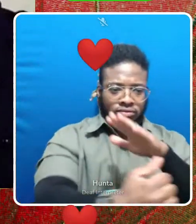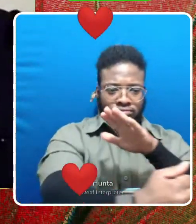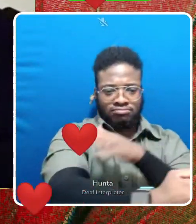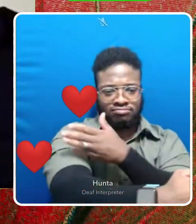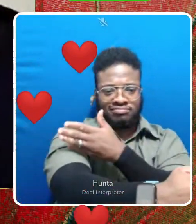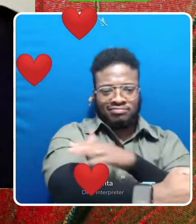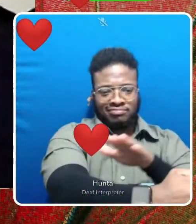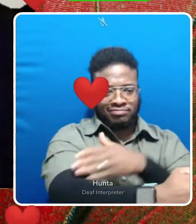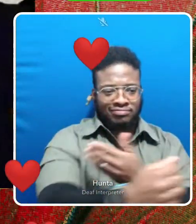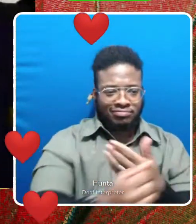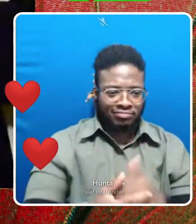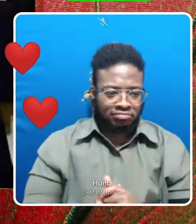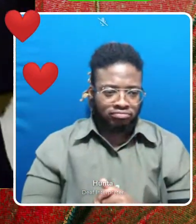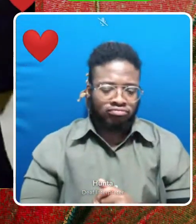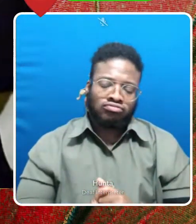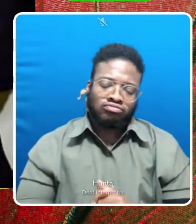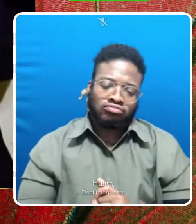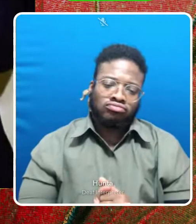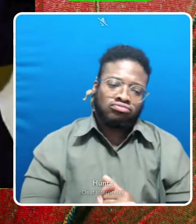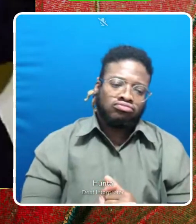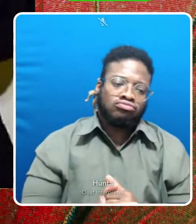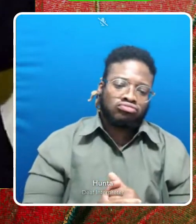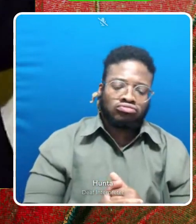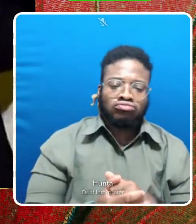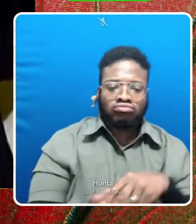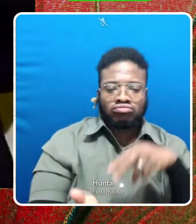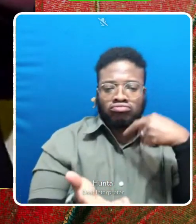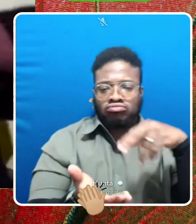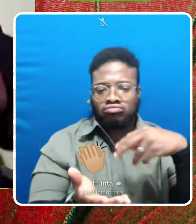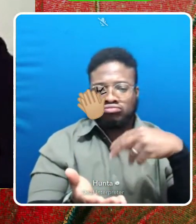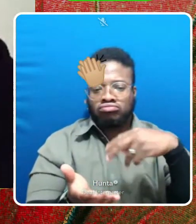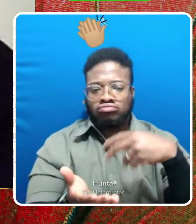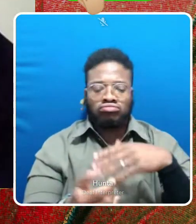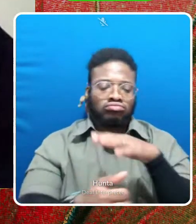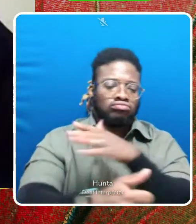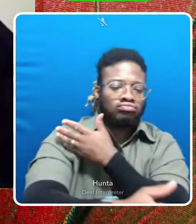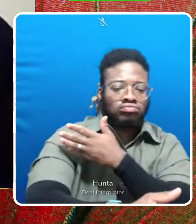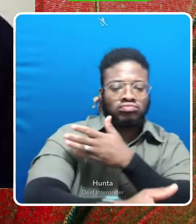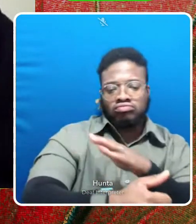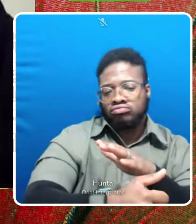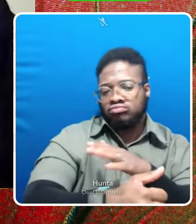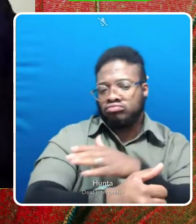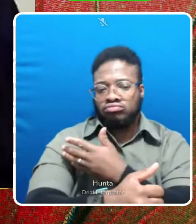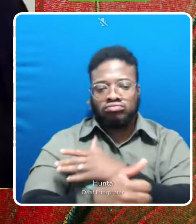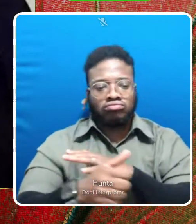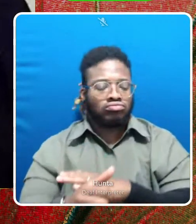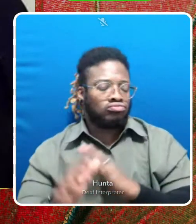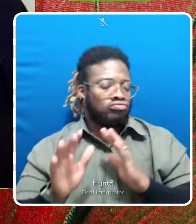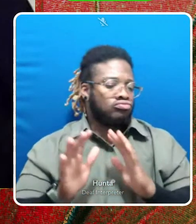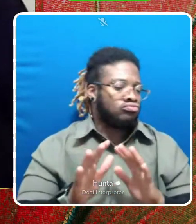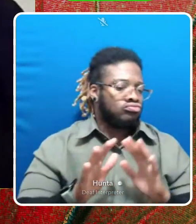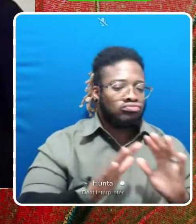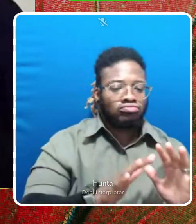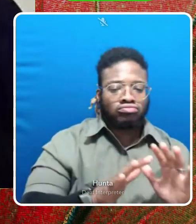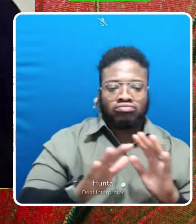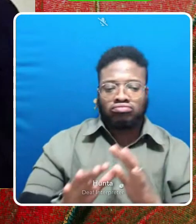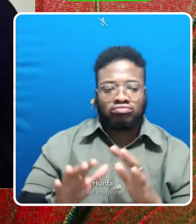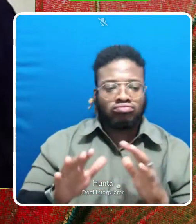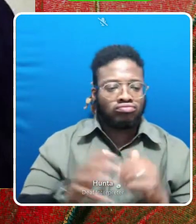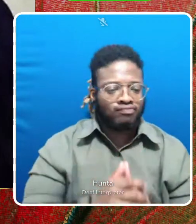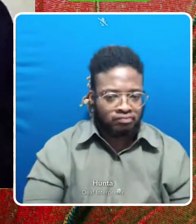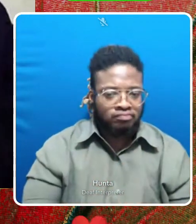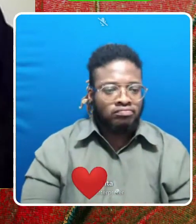all to you. Still hungry after fables, but I ran out of spoons. Give her more than I can give, overextending my wings. Yeah, Good at playing yeah. games, but We here.